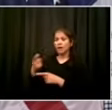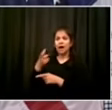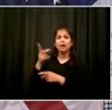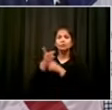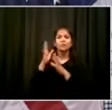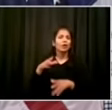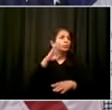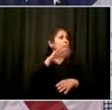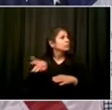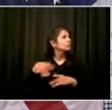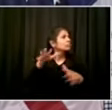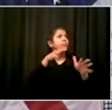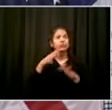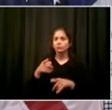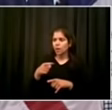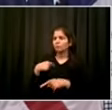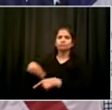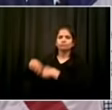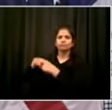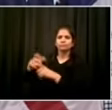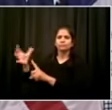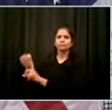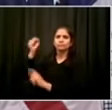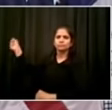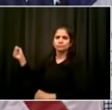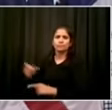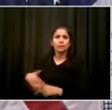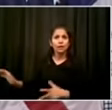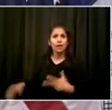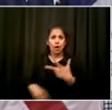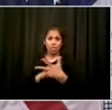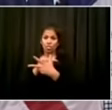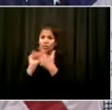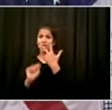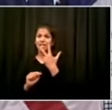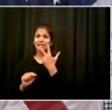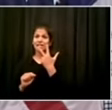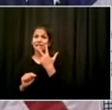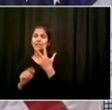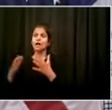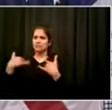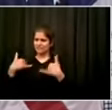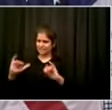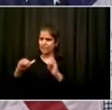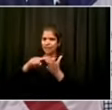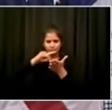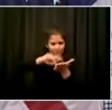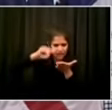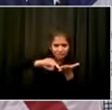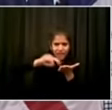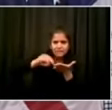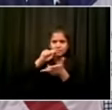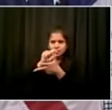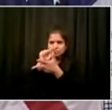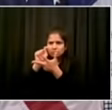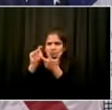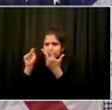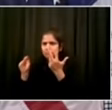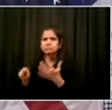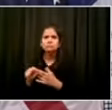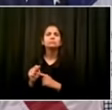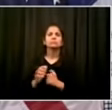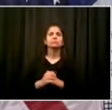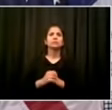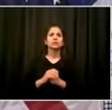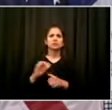And of course, the State Attorney General's review as well. But most importantly, each and every incident that is brought to the attention of